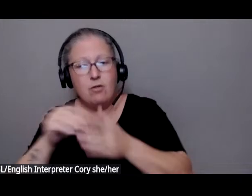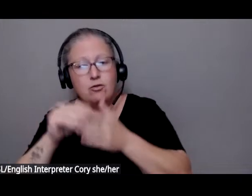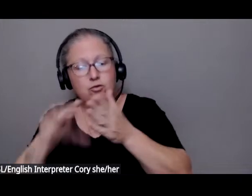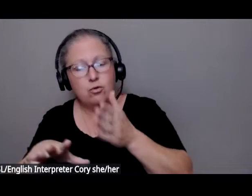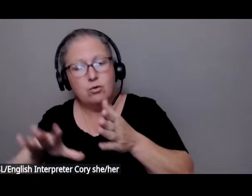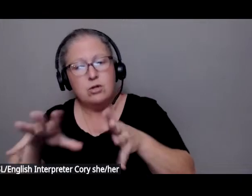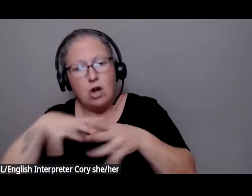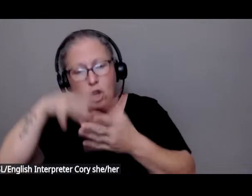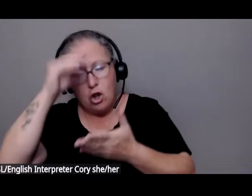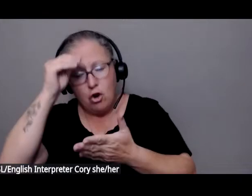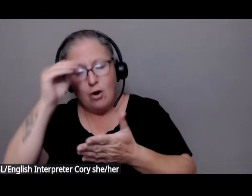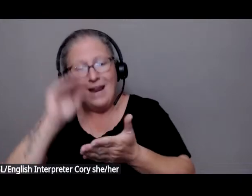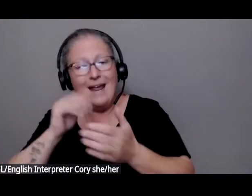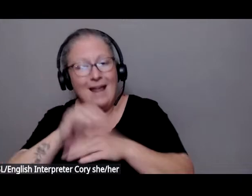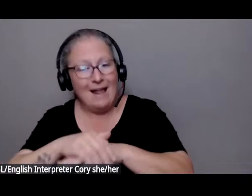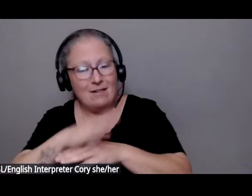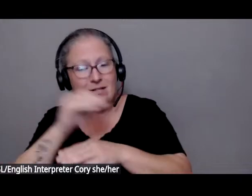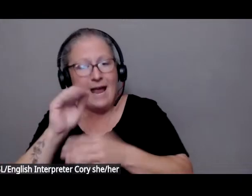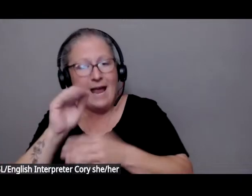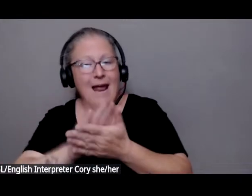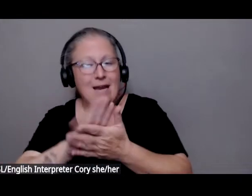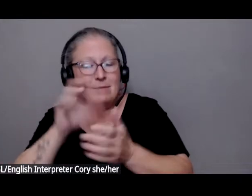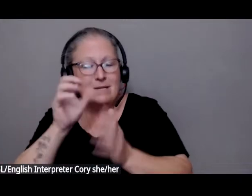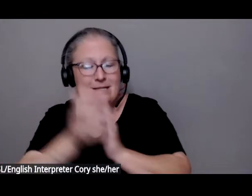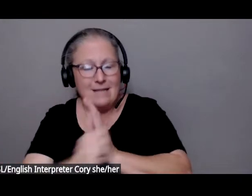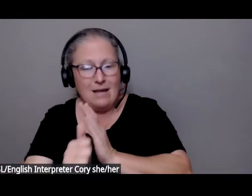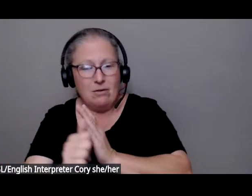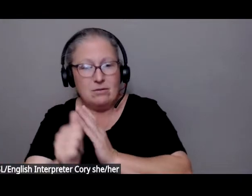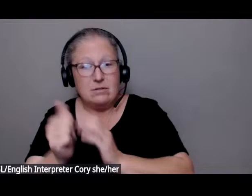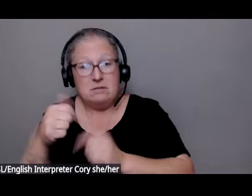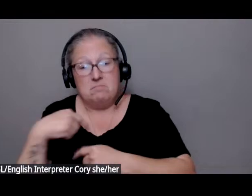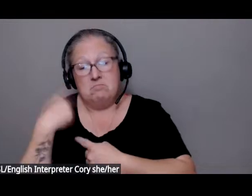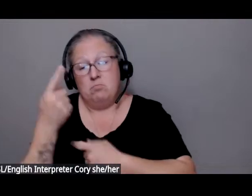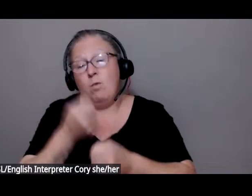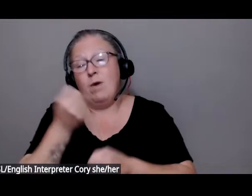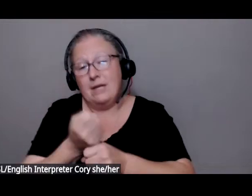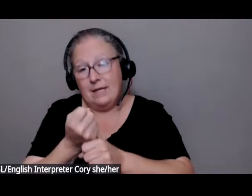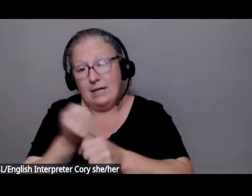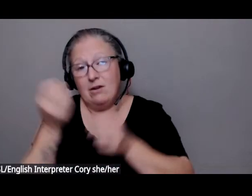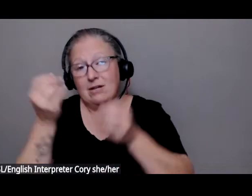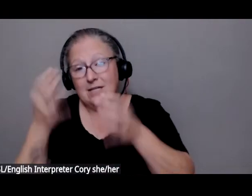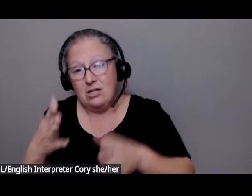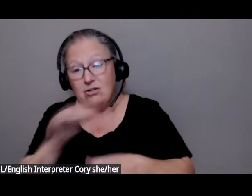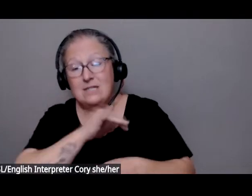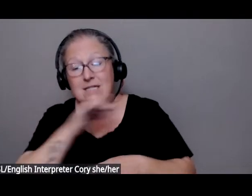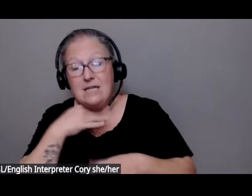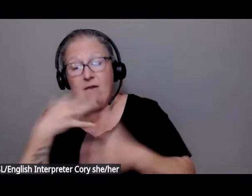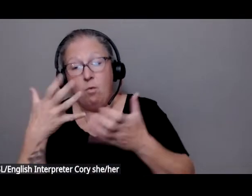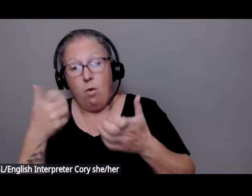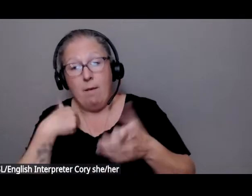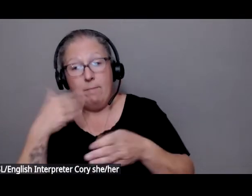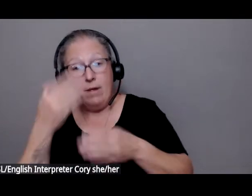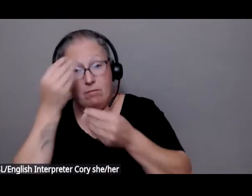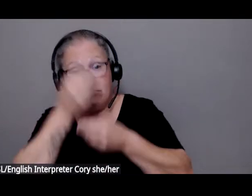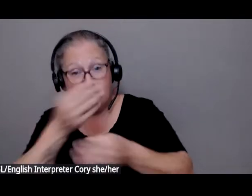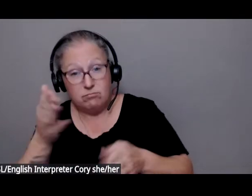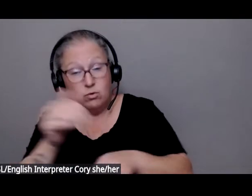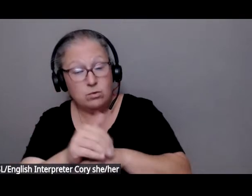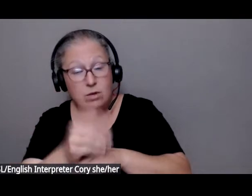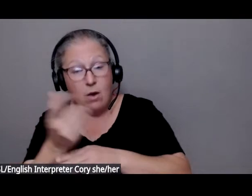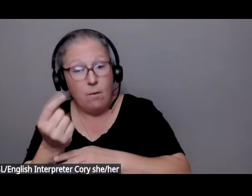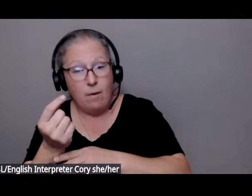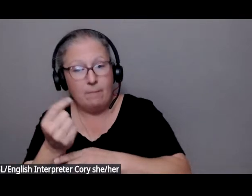academic skills. Some of the highlights of this past year that teachers and staff wanted me to share with you tonight include